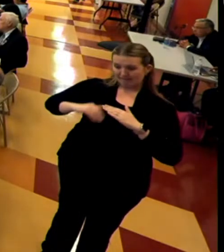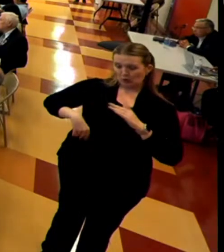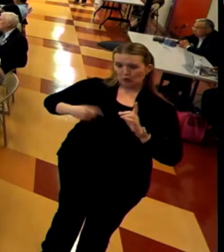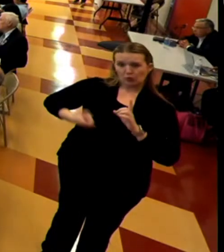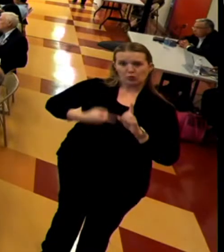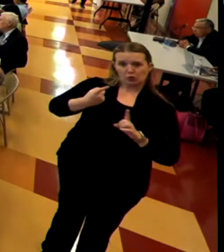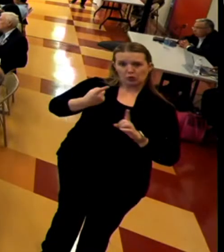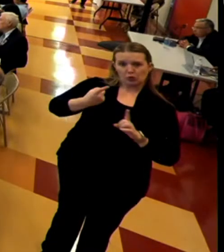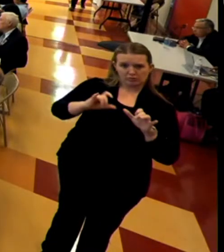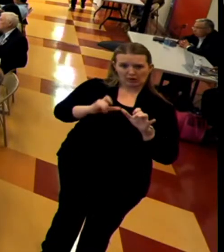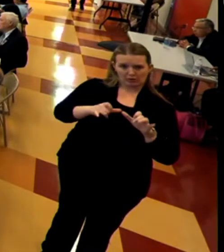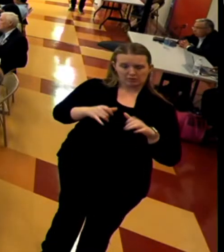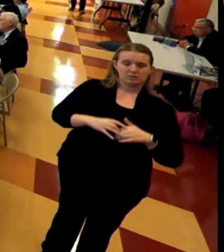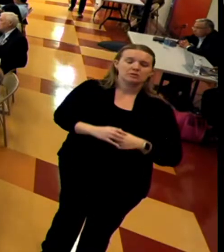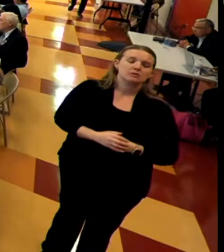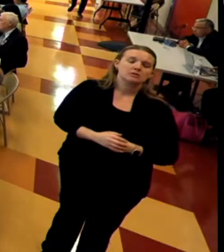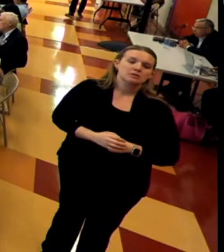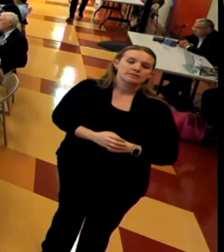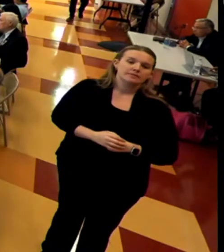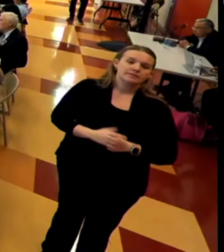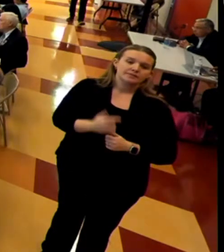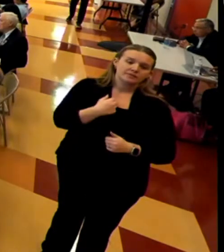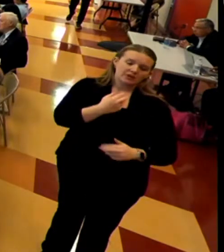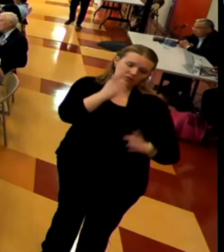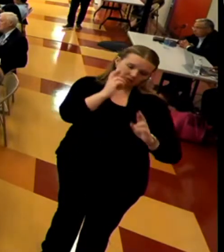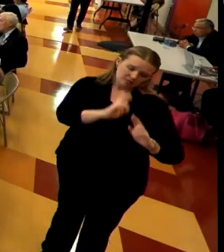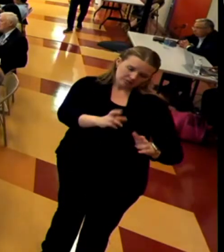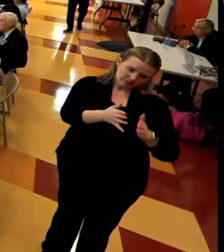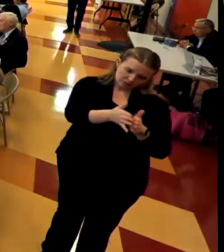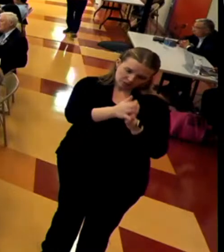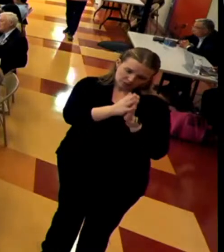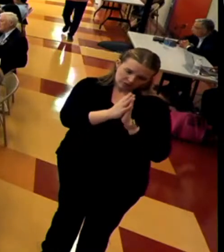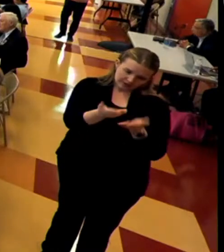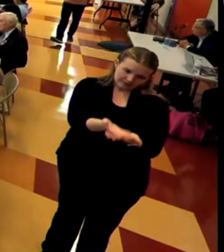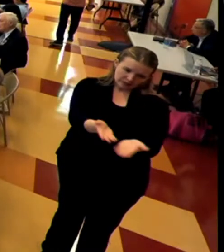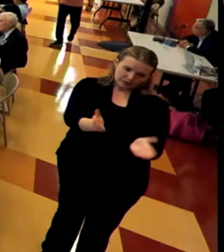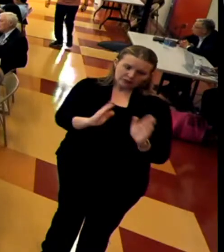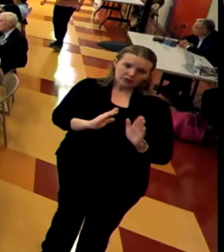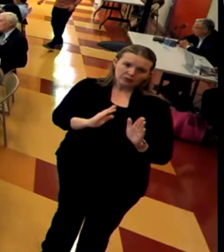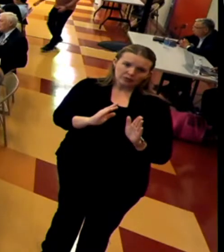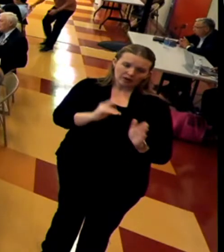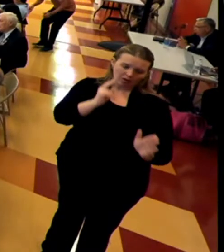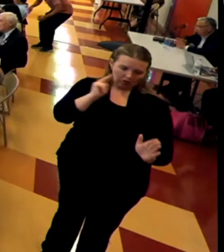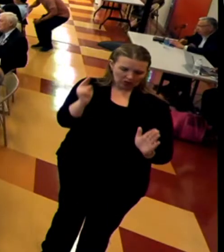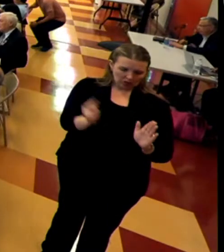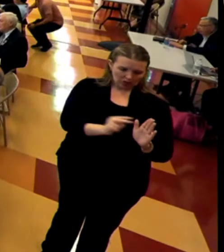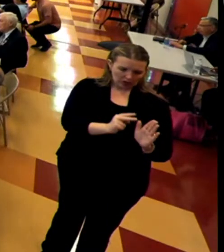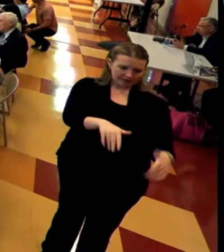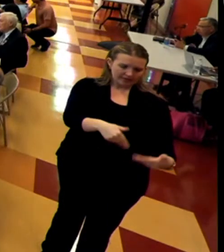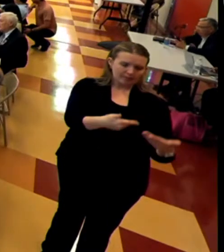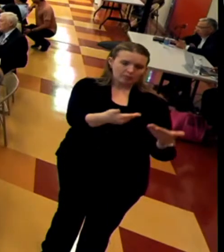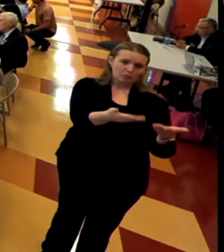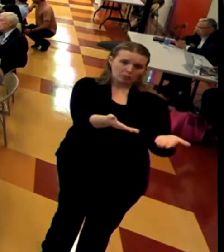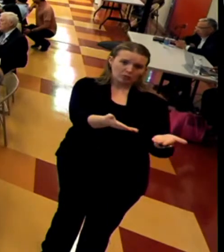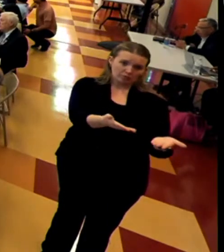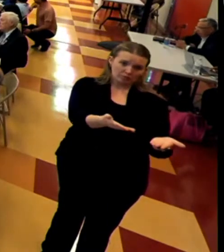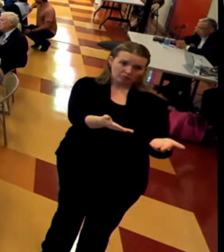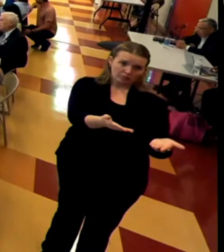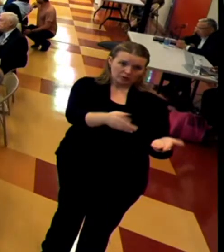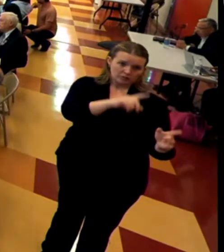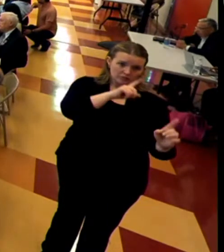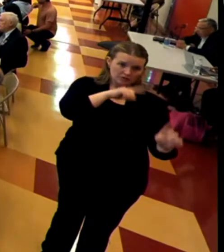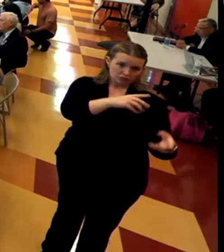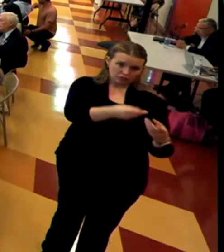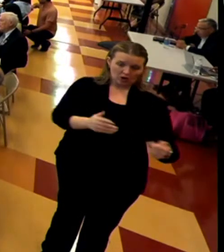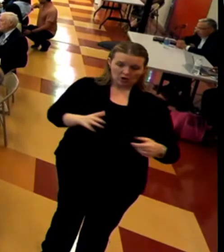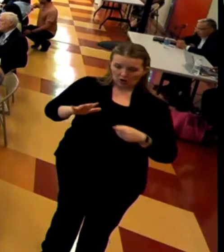size. I respectfully ask that the committee strongly look into the proposed solution and that our